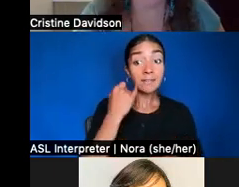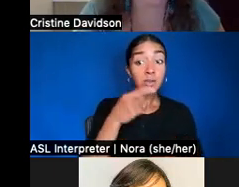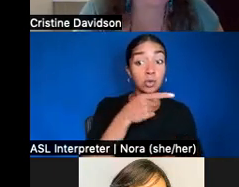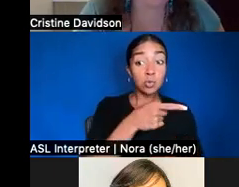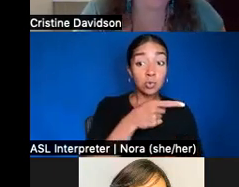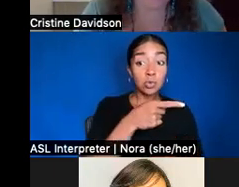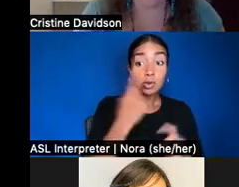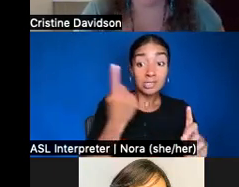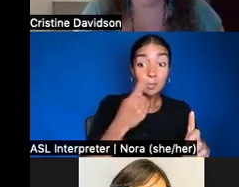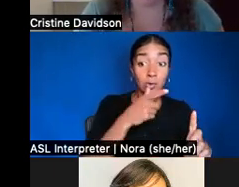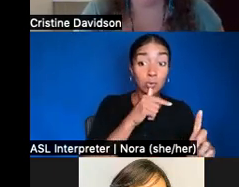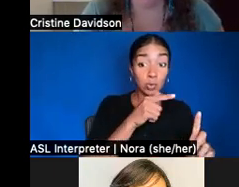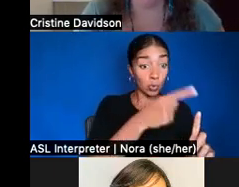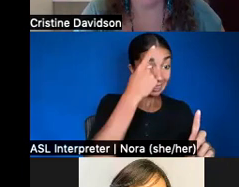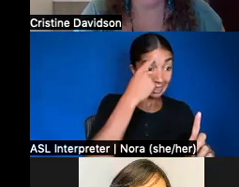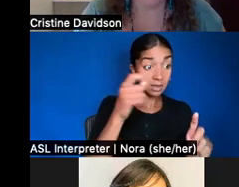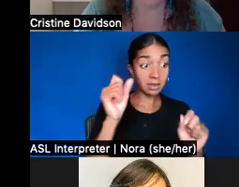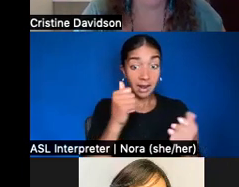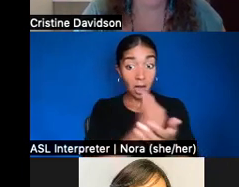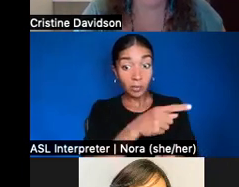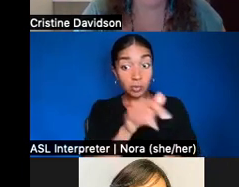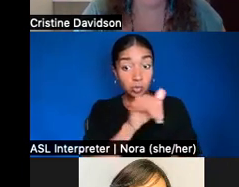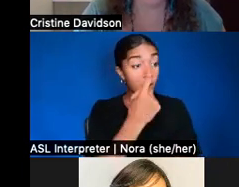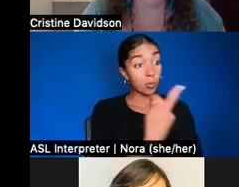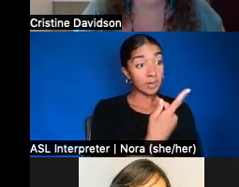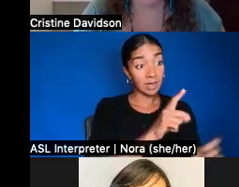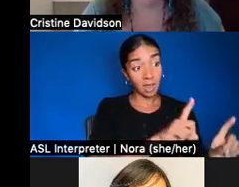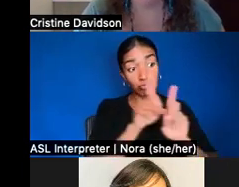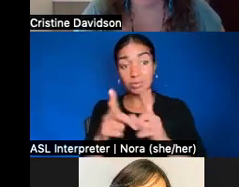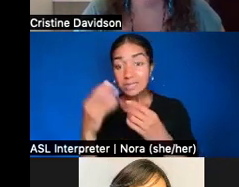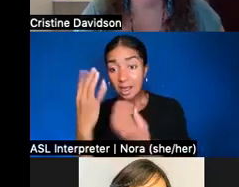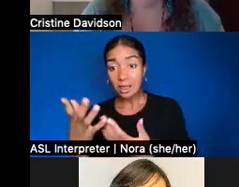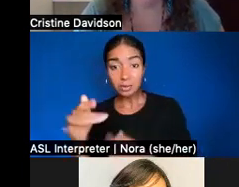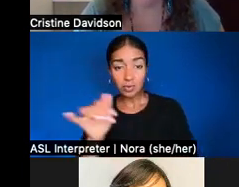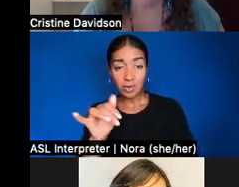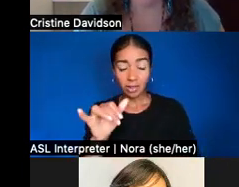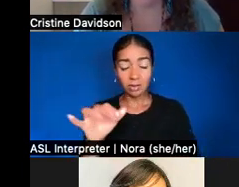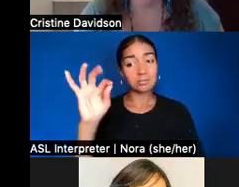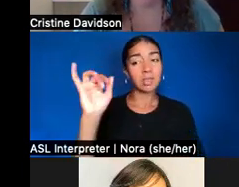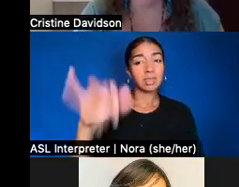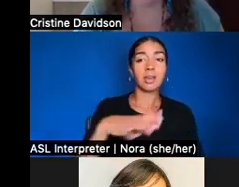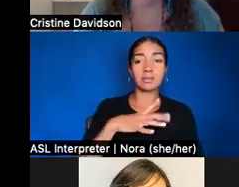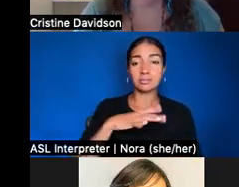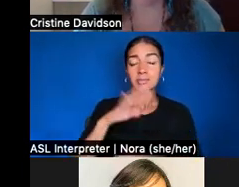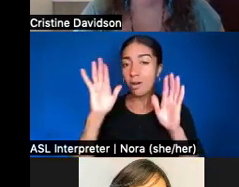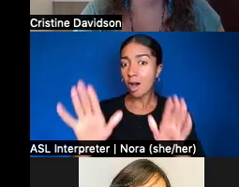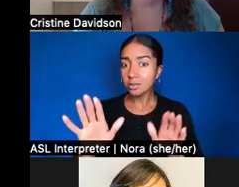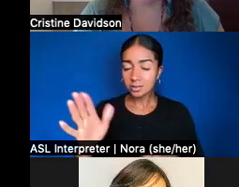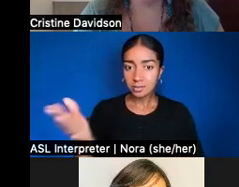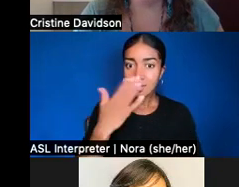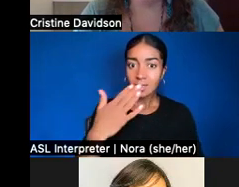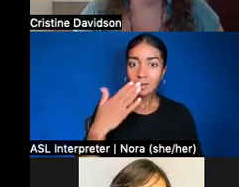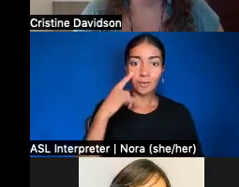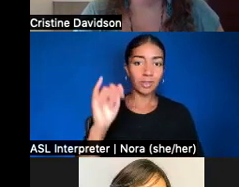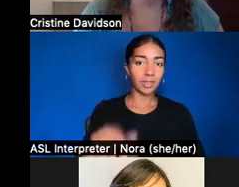it's awesome. Awesome. Miigwech for that. Okay, how about this? What if